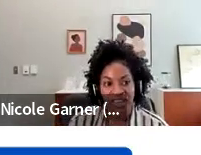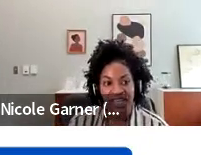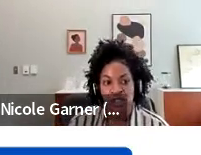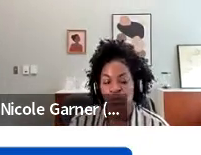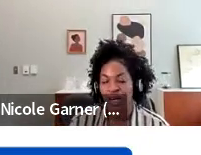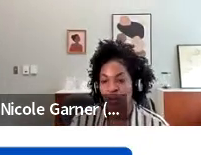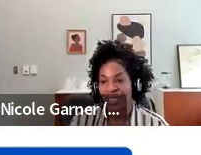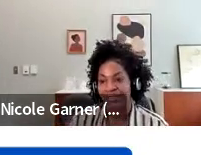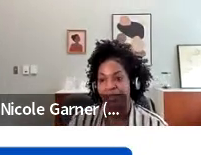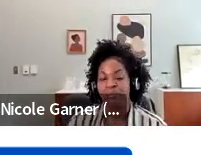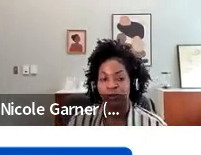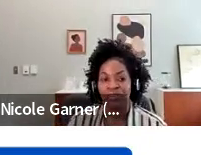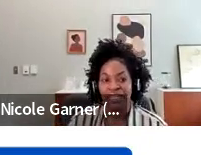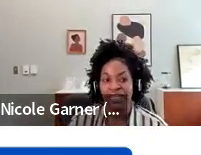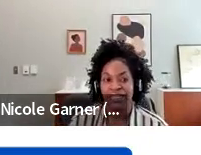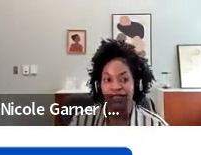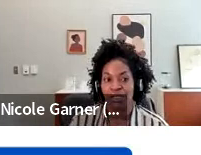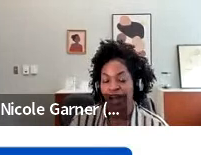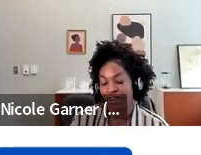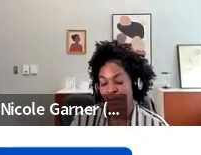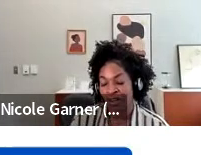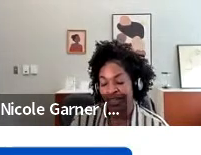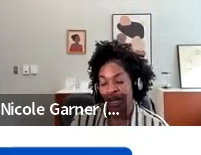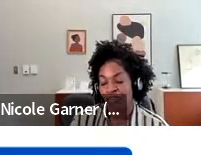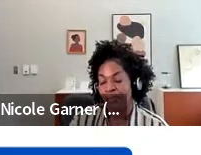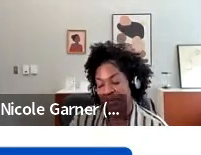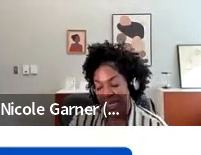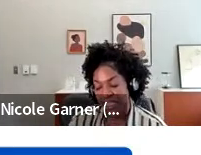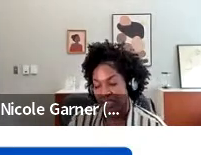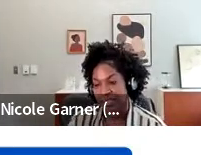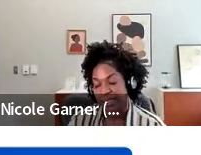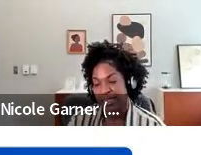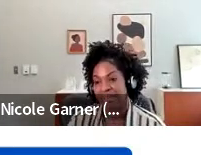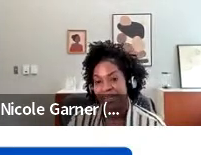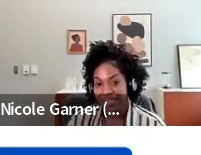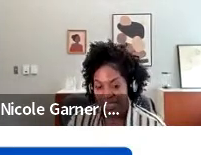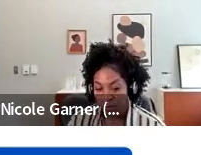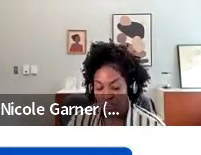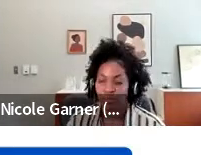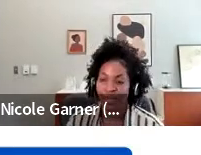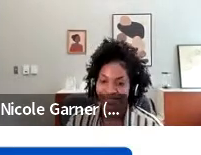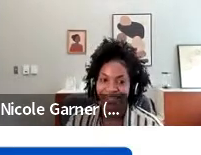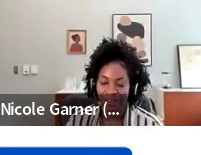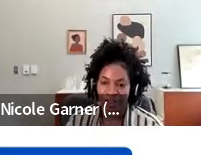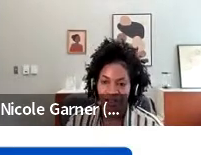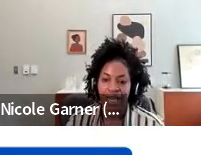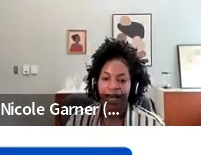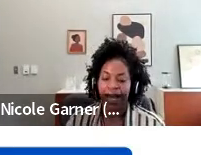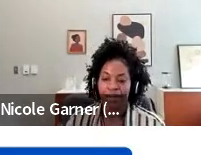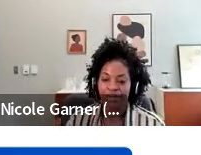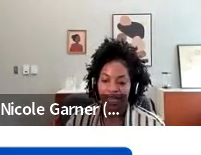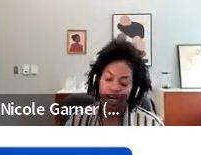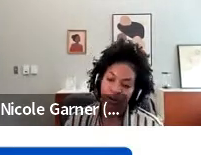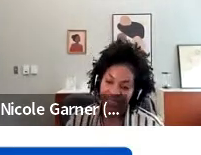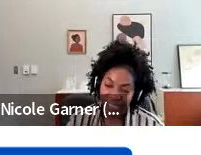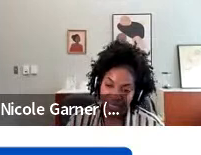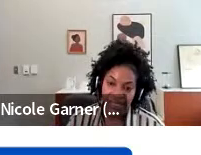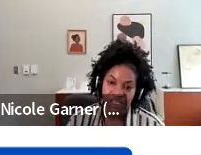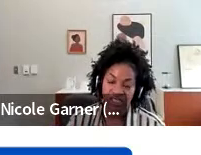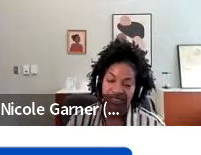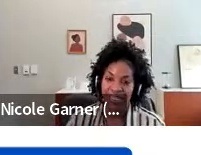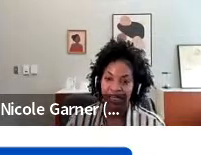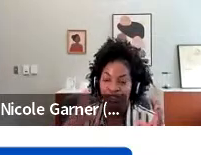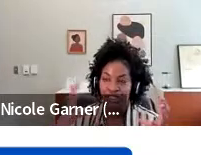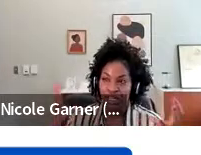the first phase where we assembled the Center for African American Health Implementation Team. And that team was brought together to help with